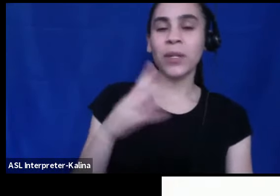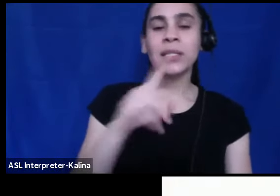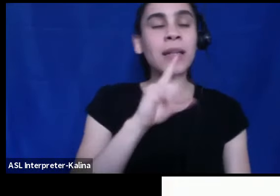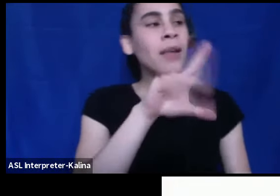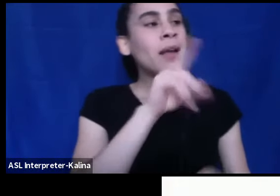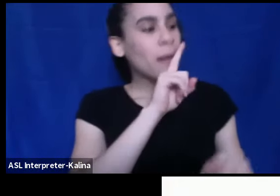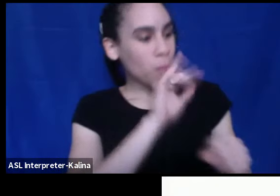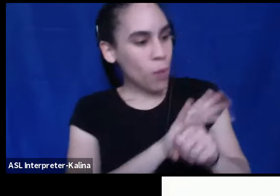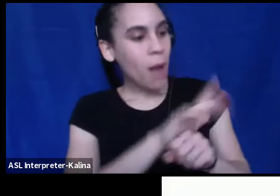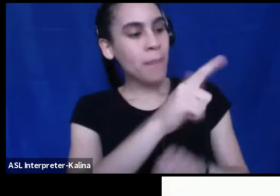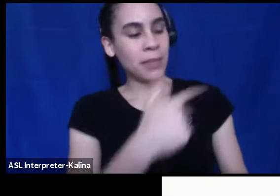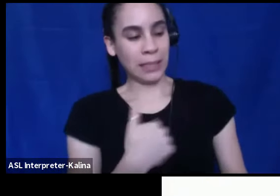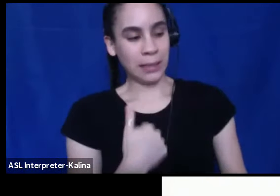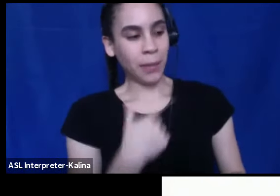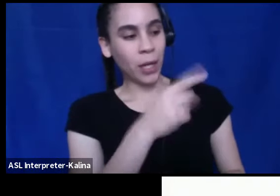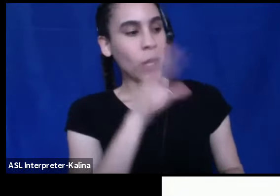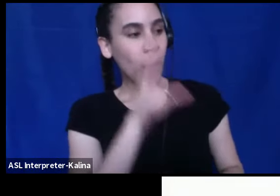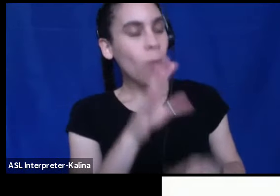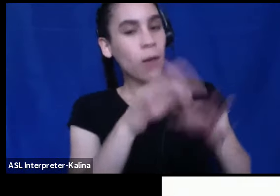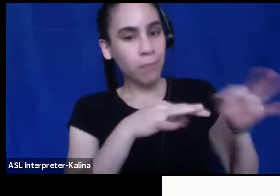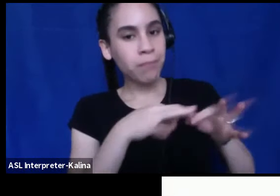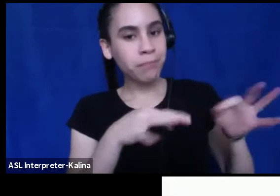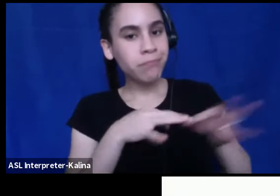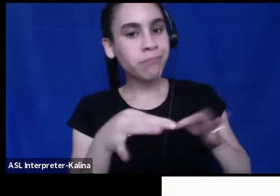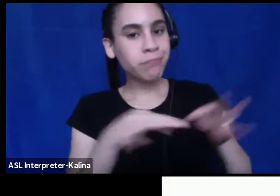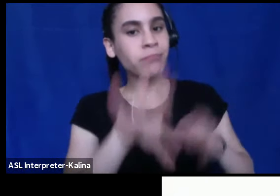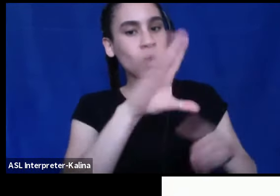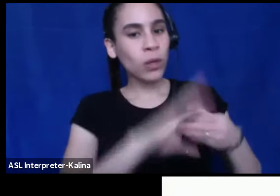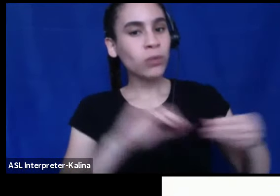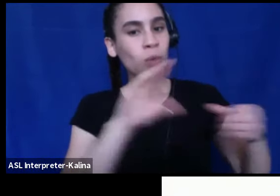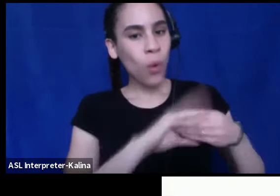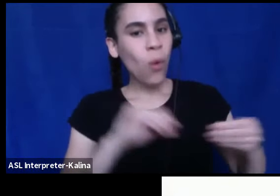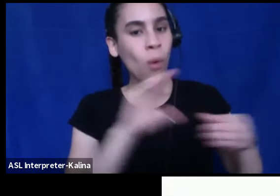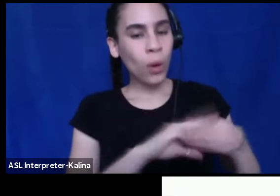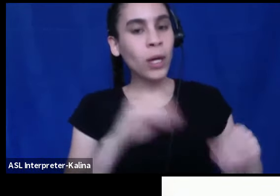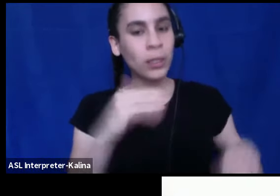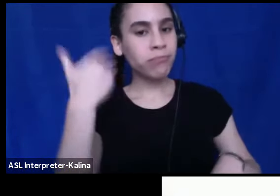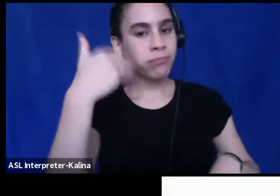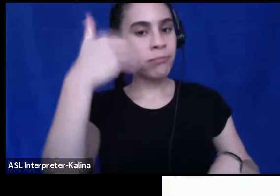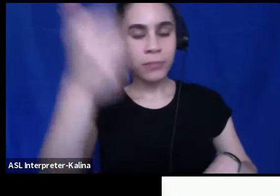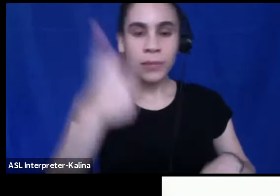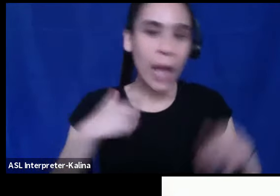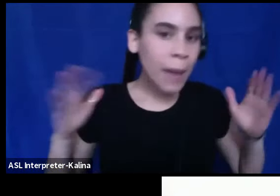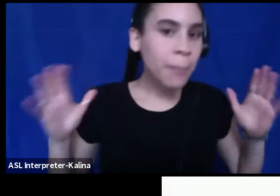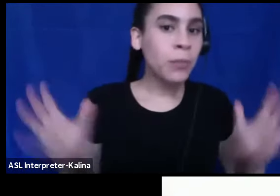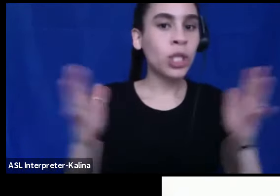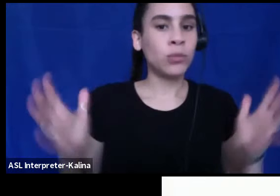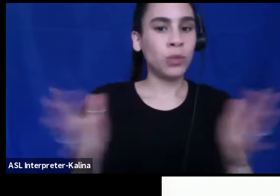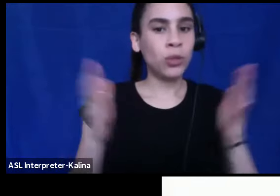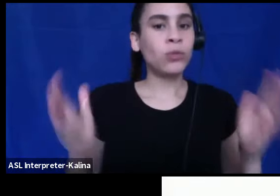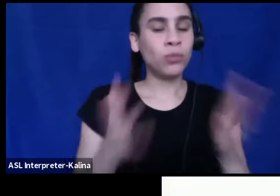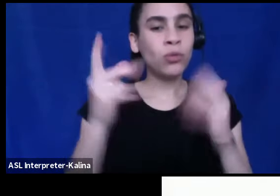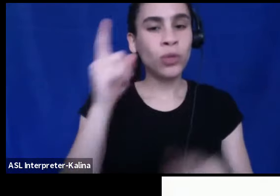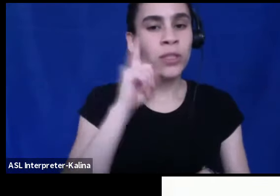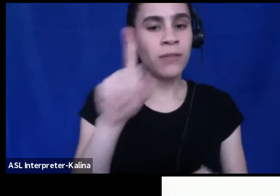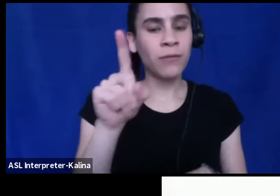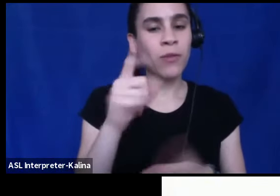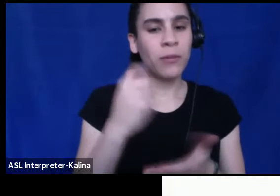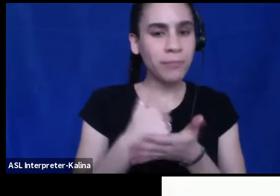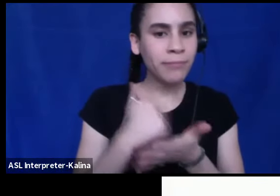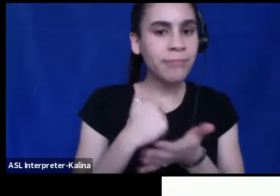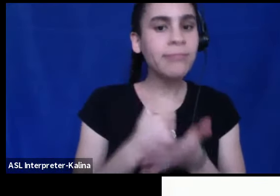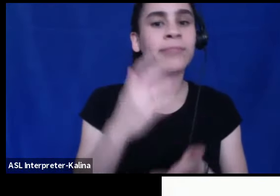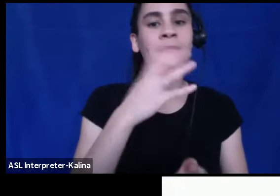your story. So I did. I kept telling my story and I kept pushing for innovation in the companies that I worked at that were actually working